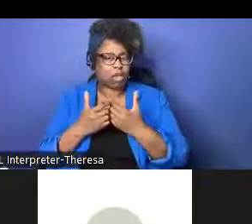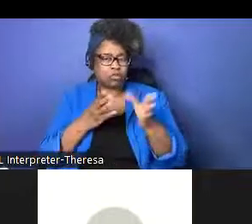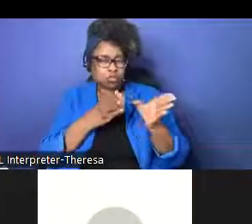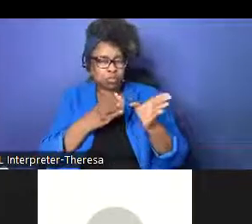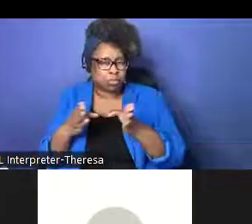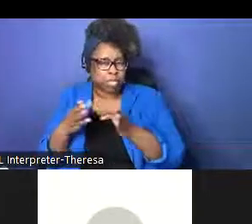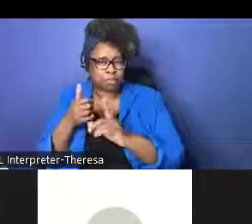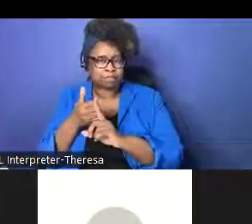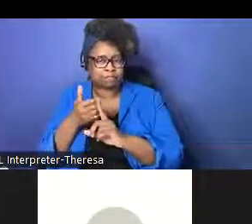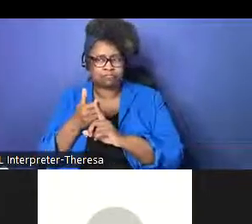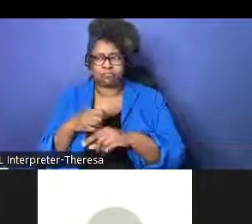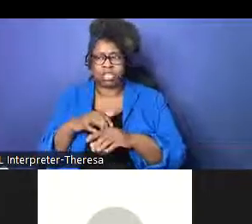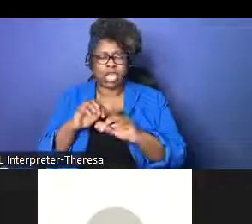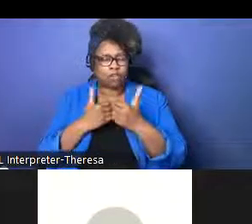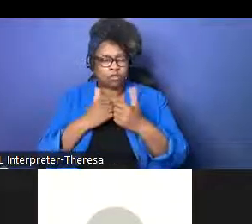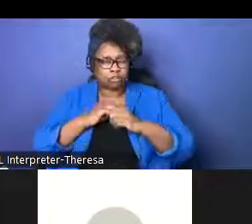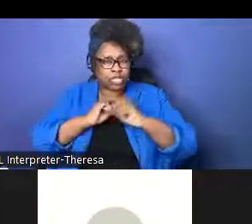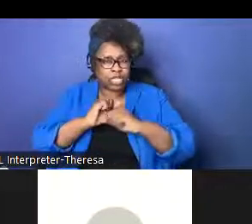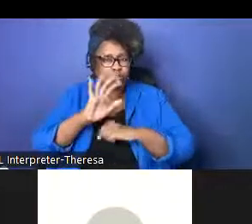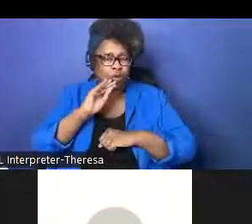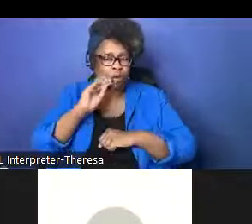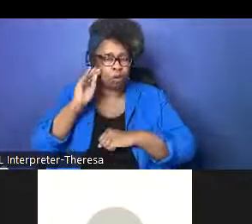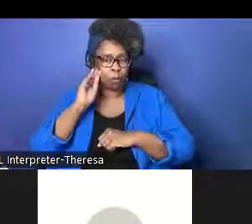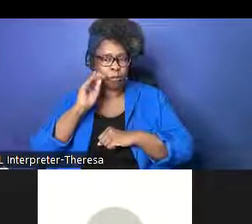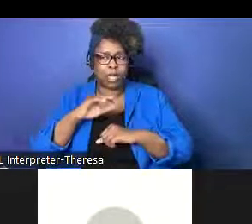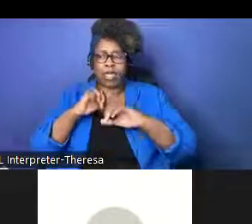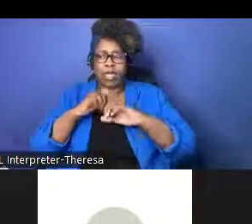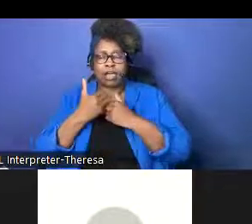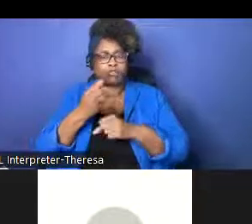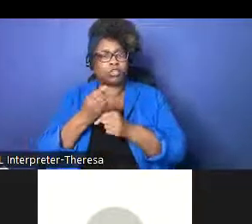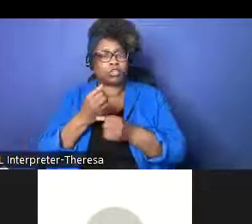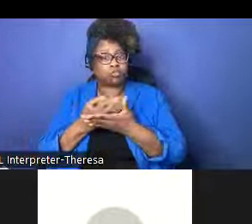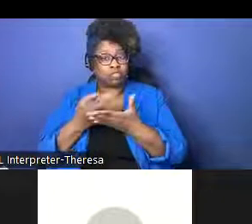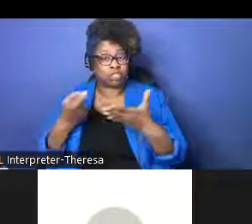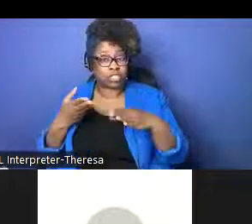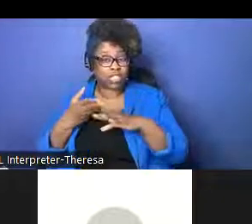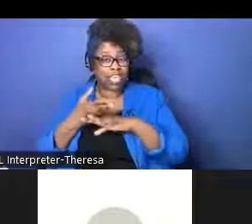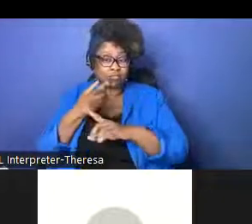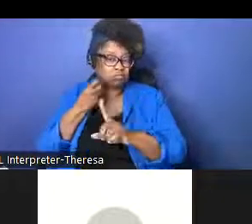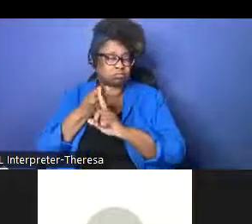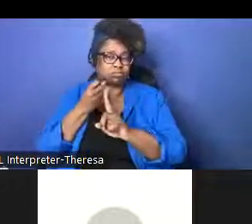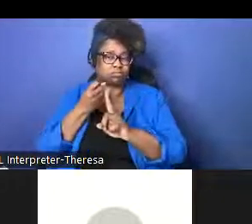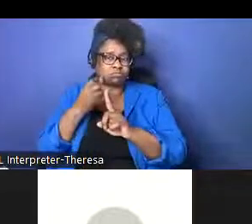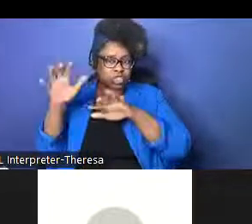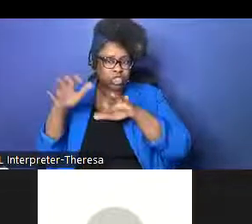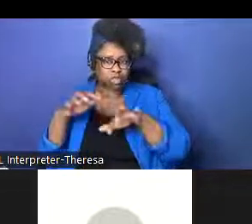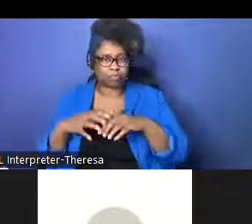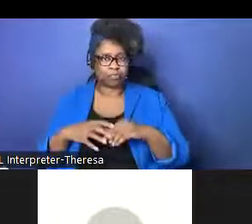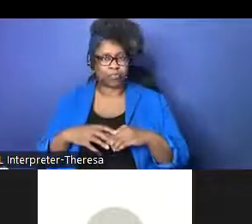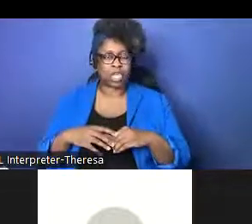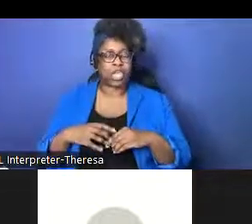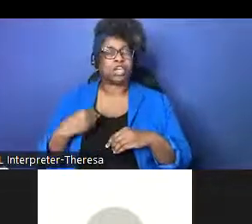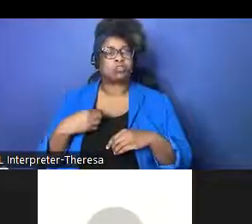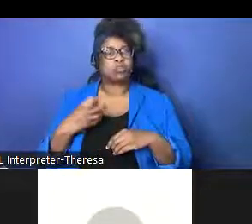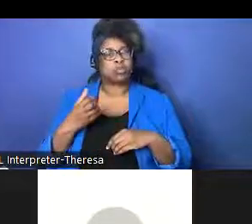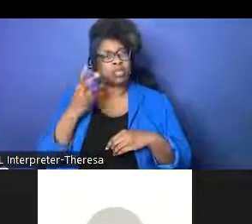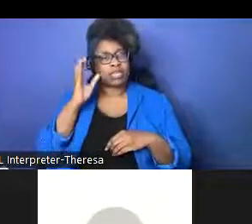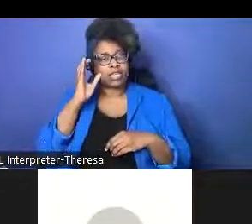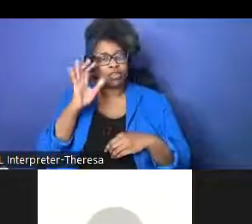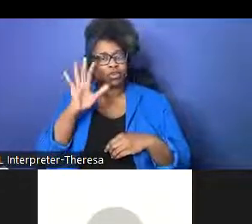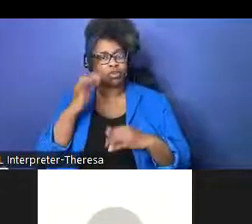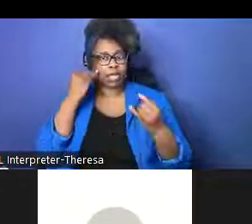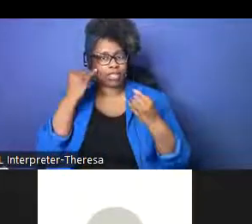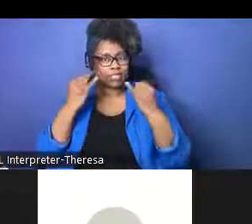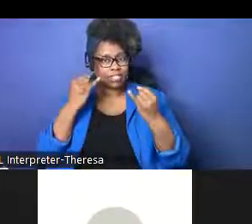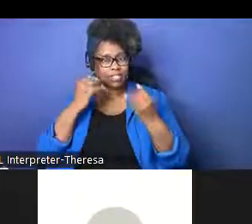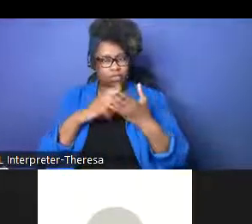take to protect your home, and how can you access resources after a storm. So we'd love to hear any ideas about what this should look